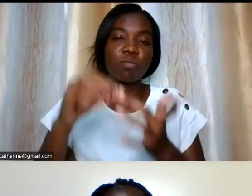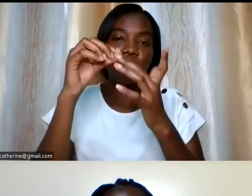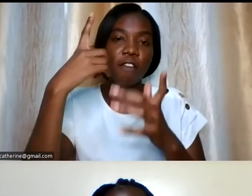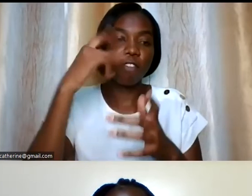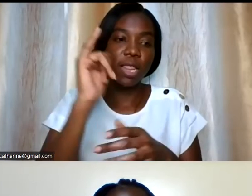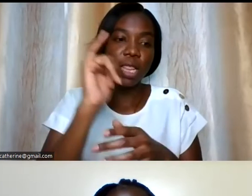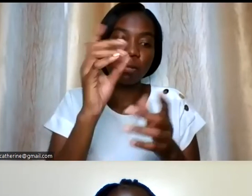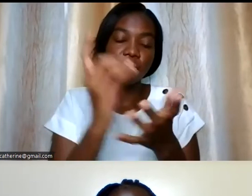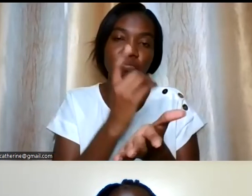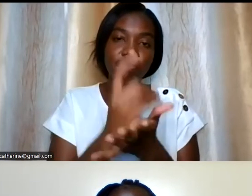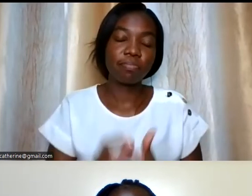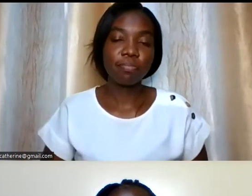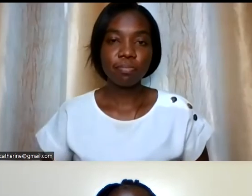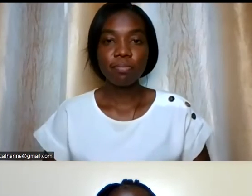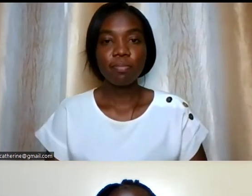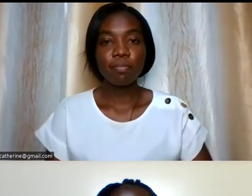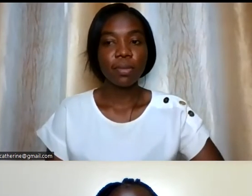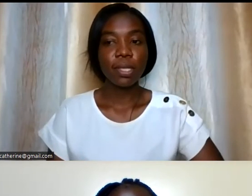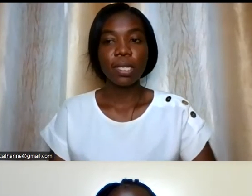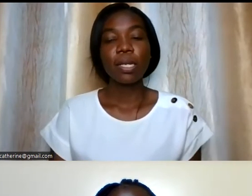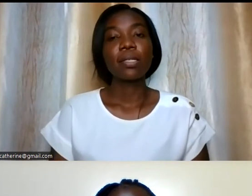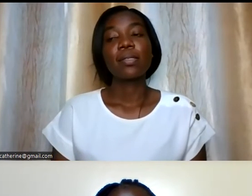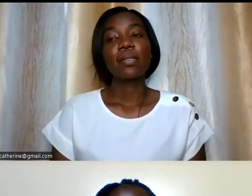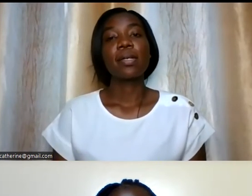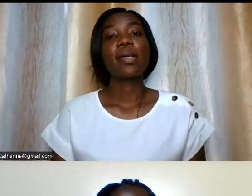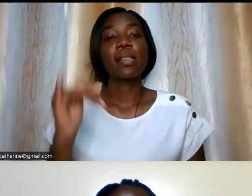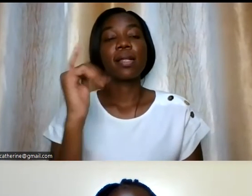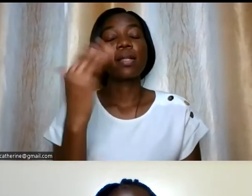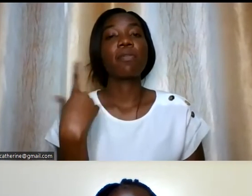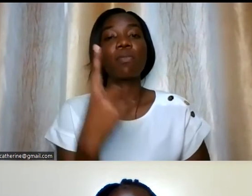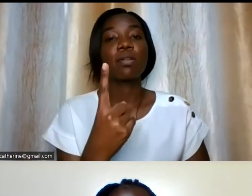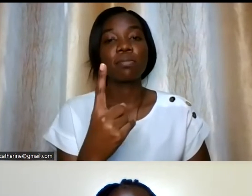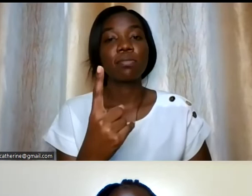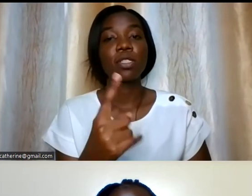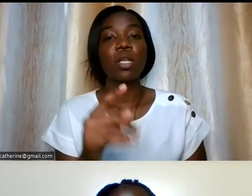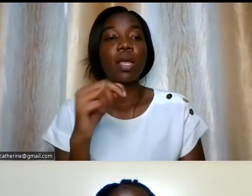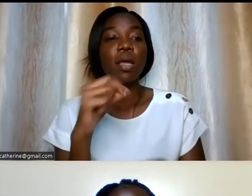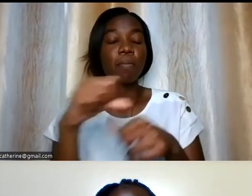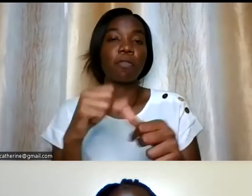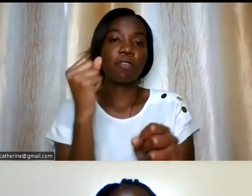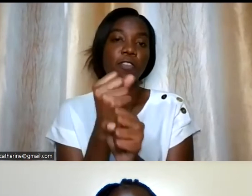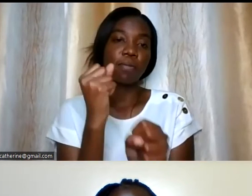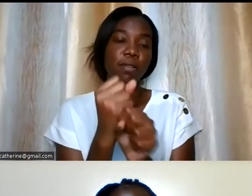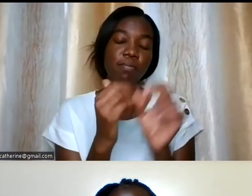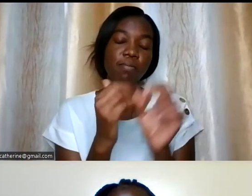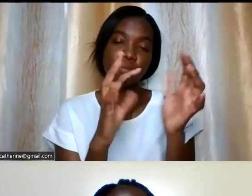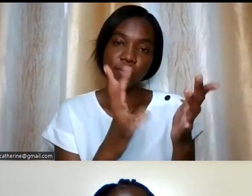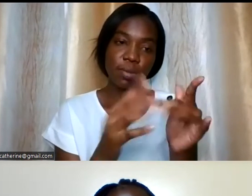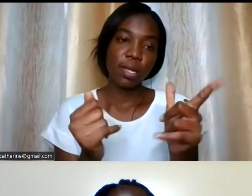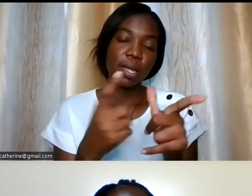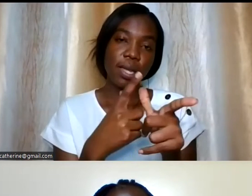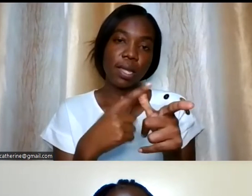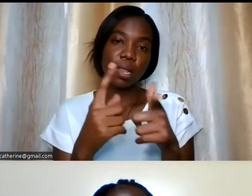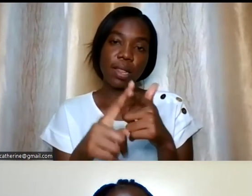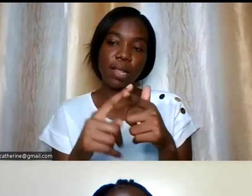role. That is number one, on the performance appraisals. When it comes to the aspect of,